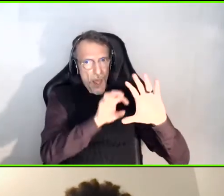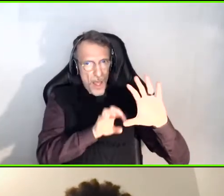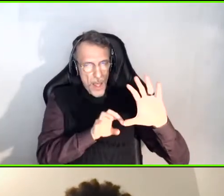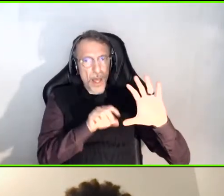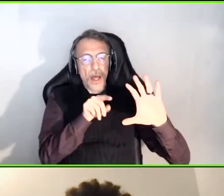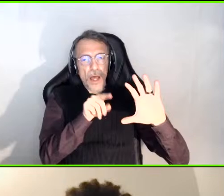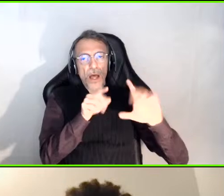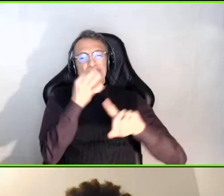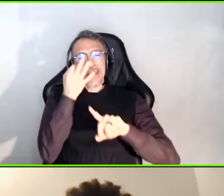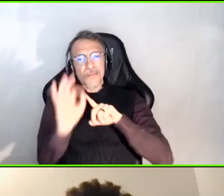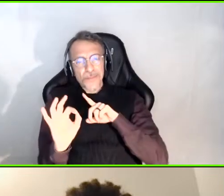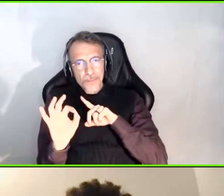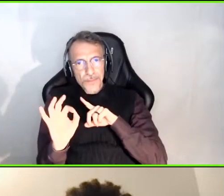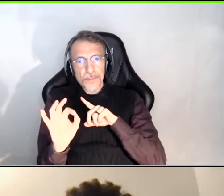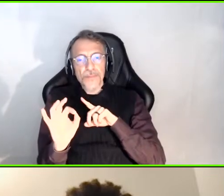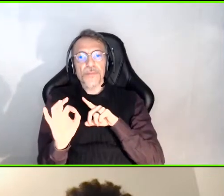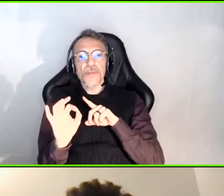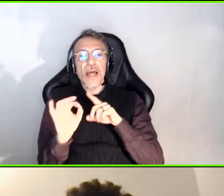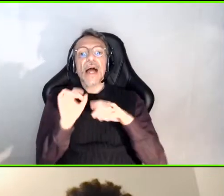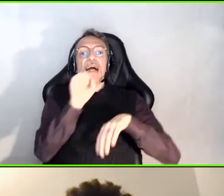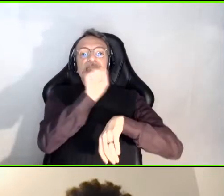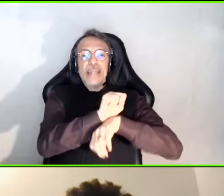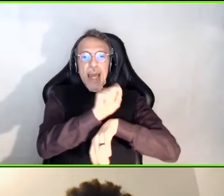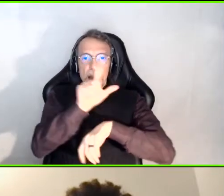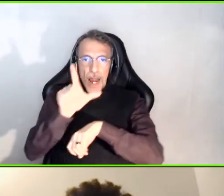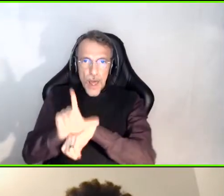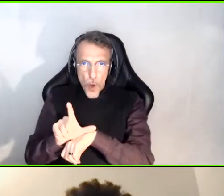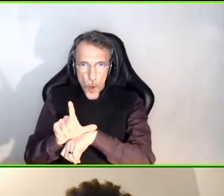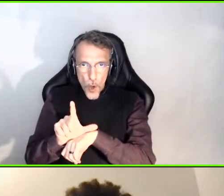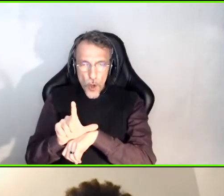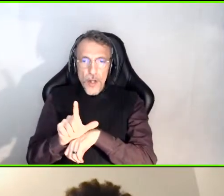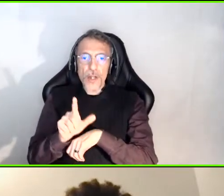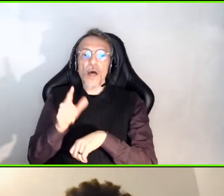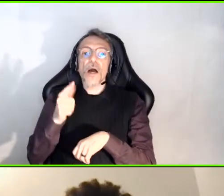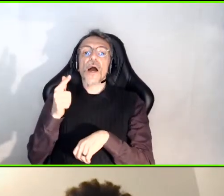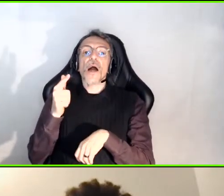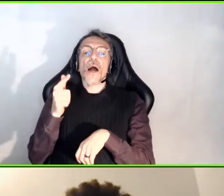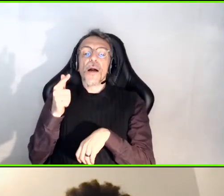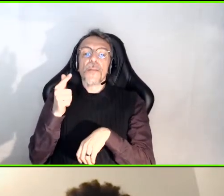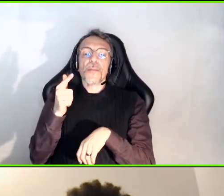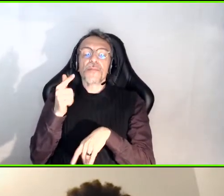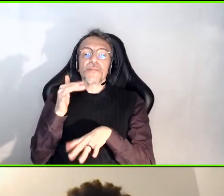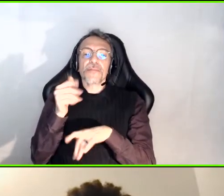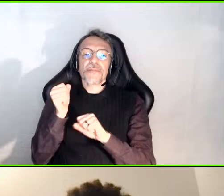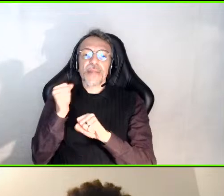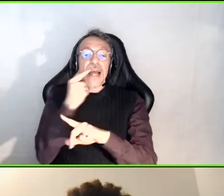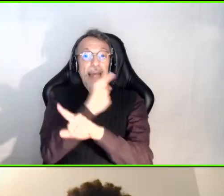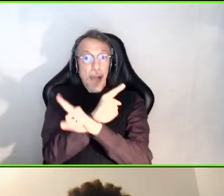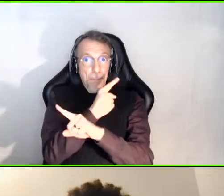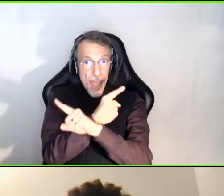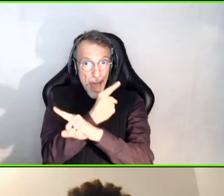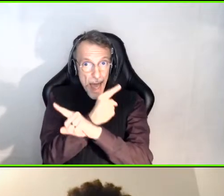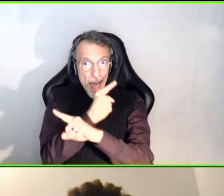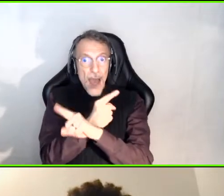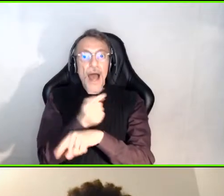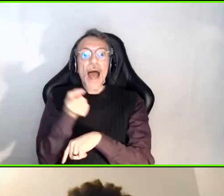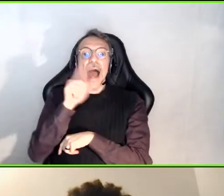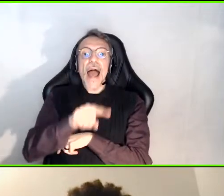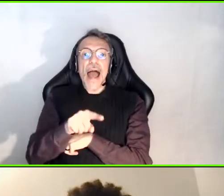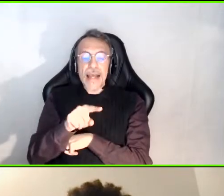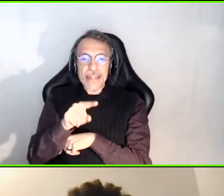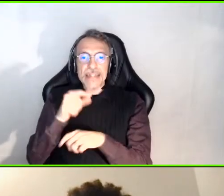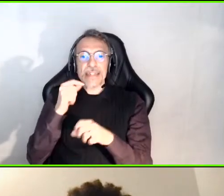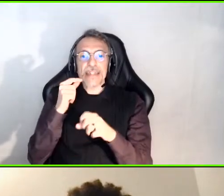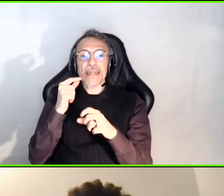particularly Sierra Leone, the Gambia, and Guinea, as well